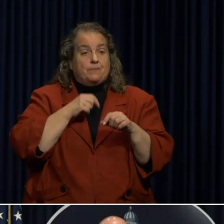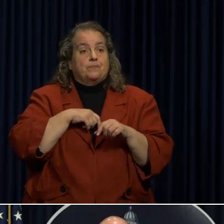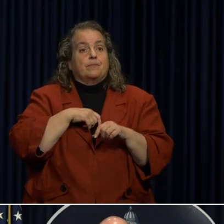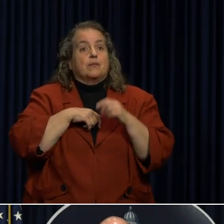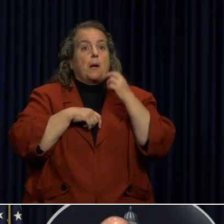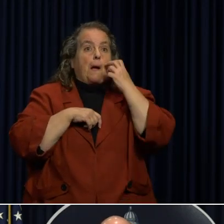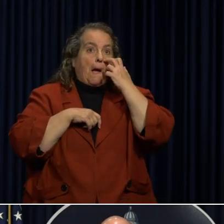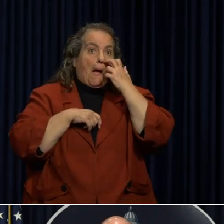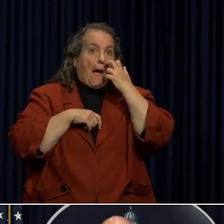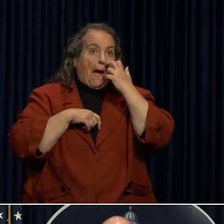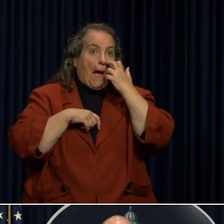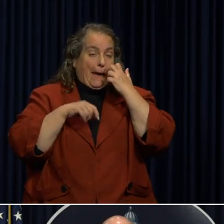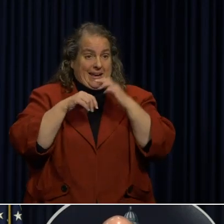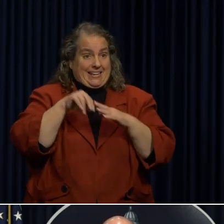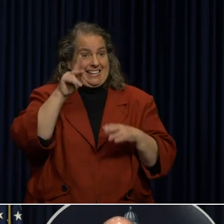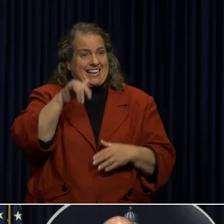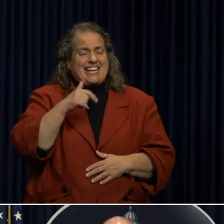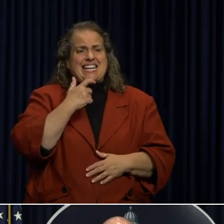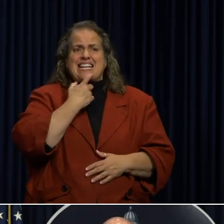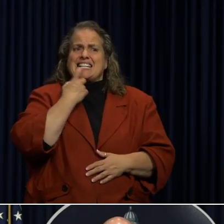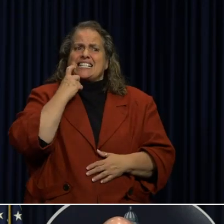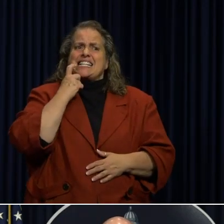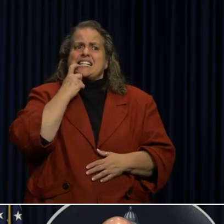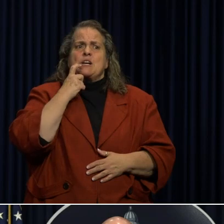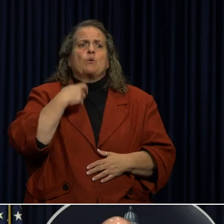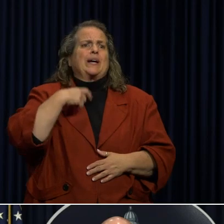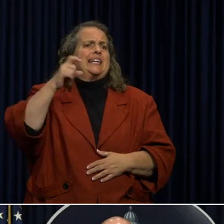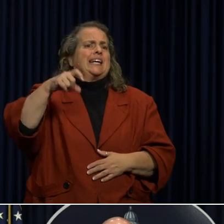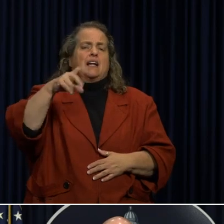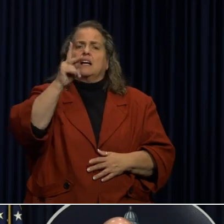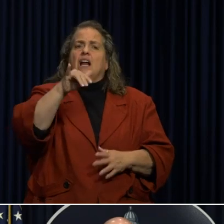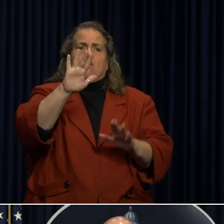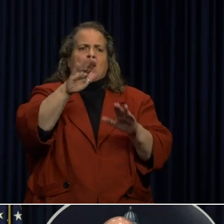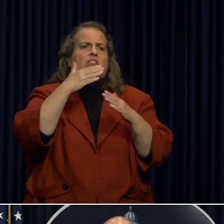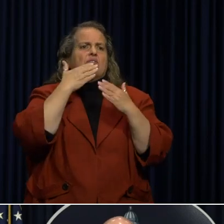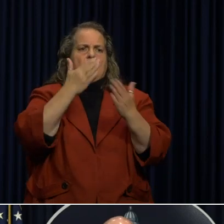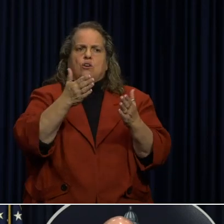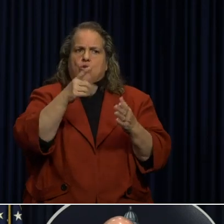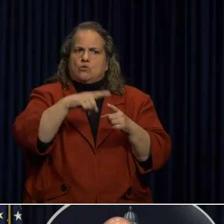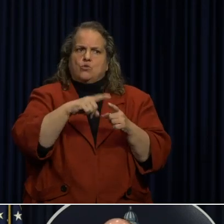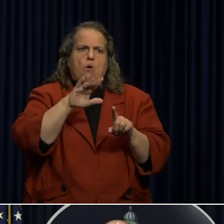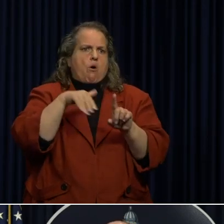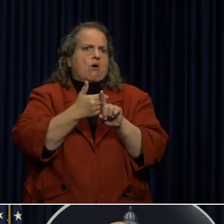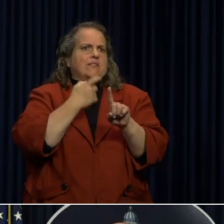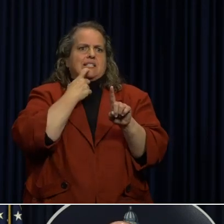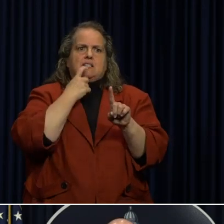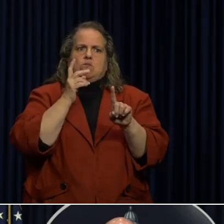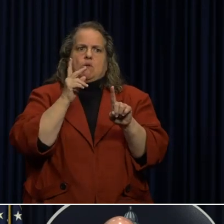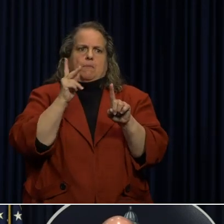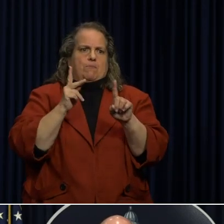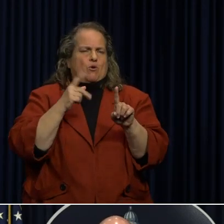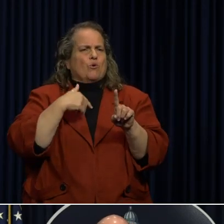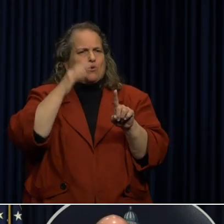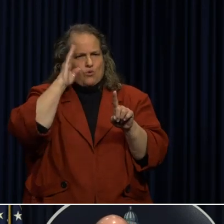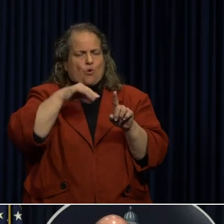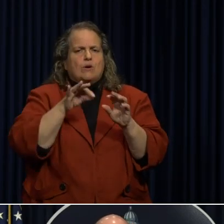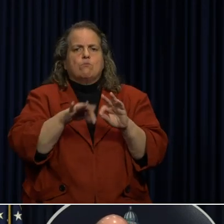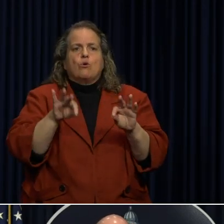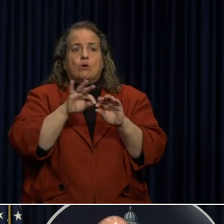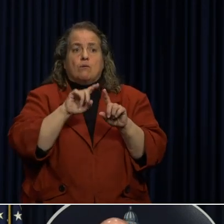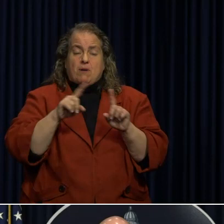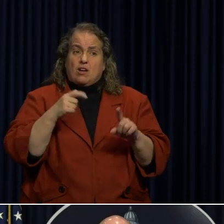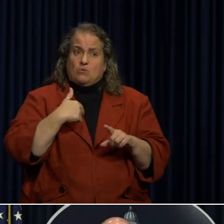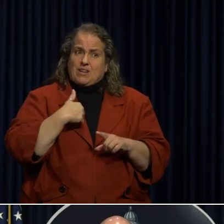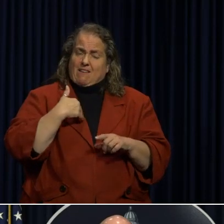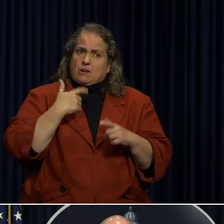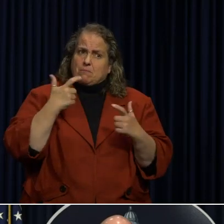Gosh, in Kentucky we need dental care. So first of all, thank you for what you do. I want you to know how important you are. But you've got a big challenge as a